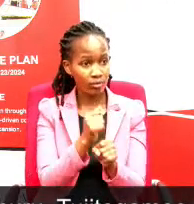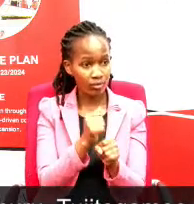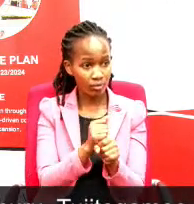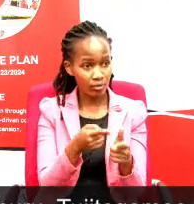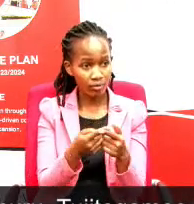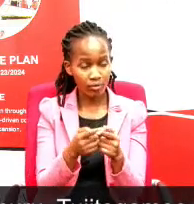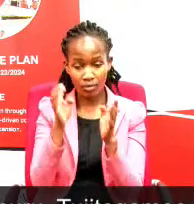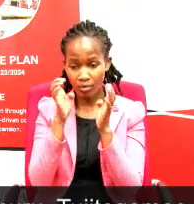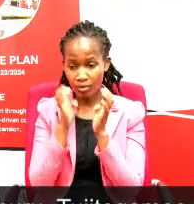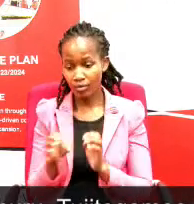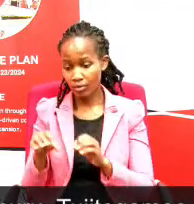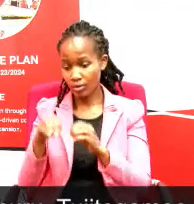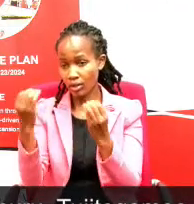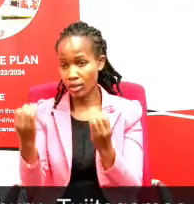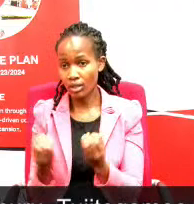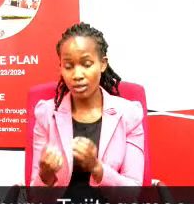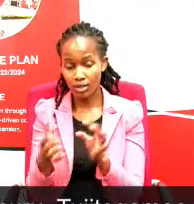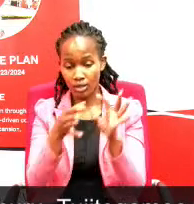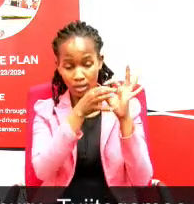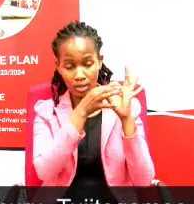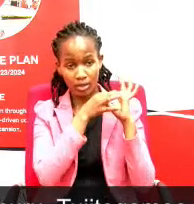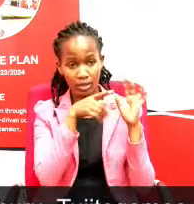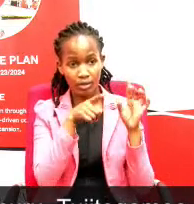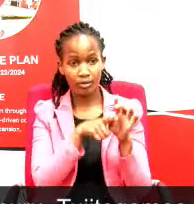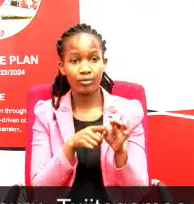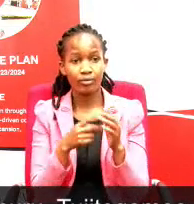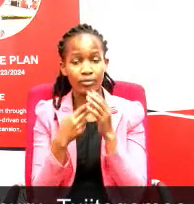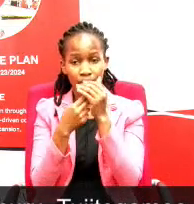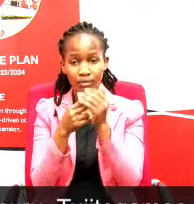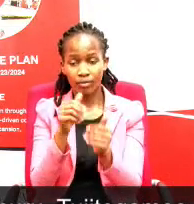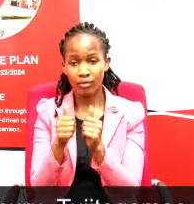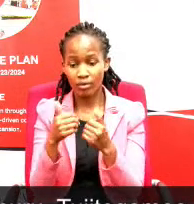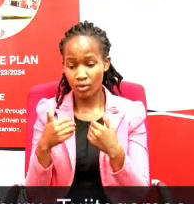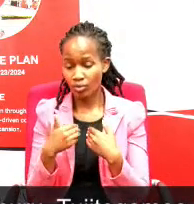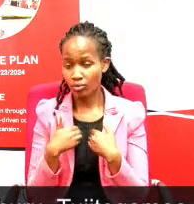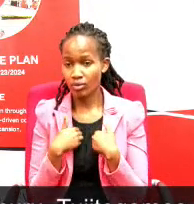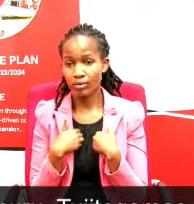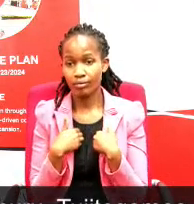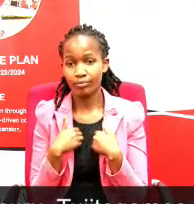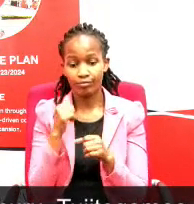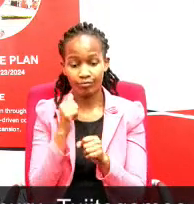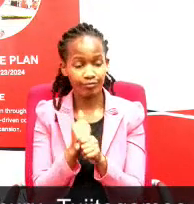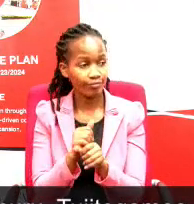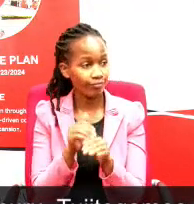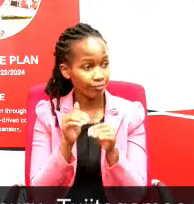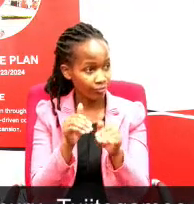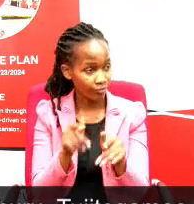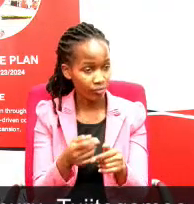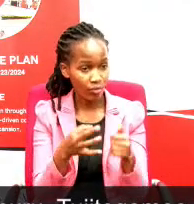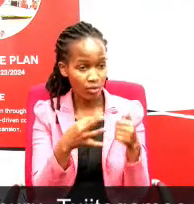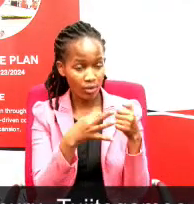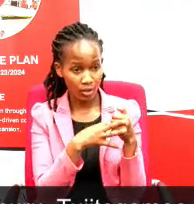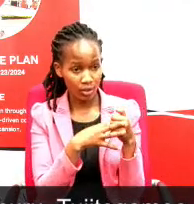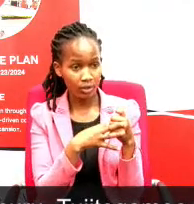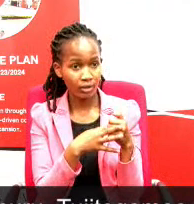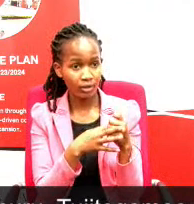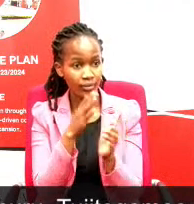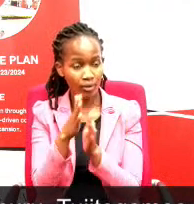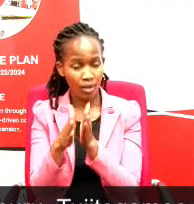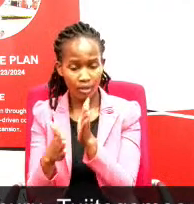and ethical organizational culture, and strategic partnerships to bolster compliance. Over the 8th plan